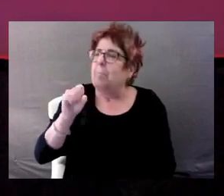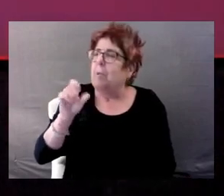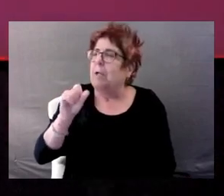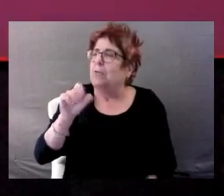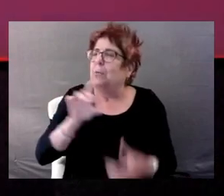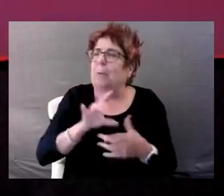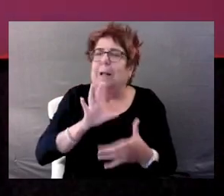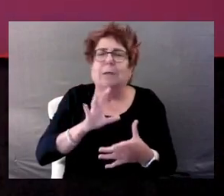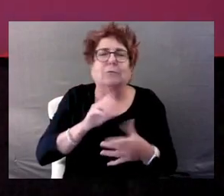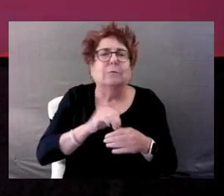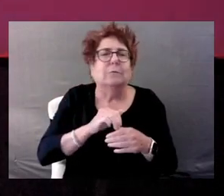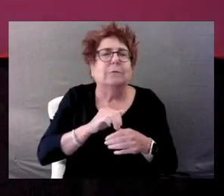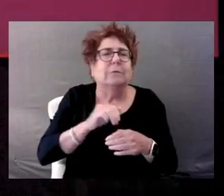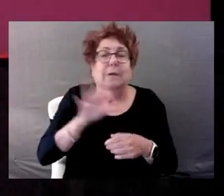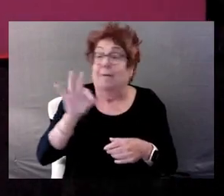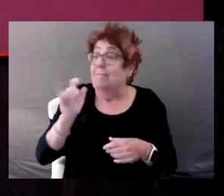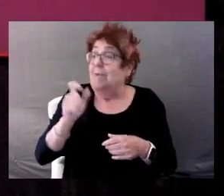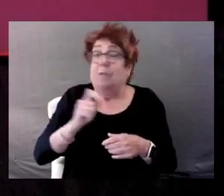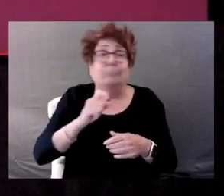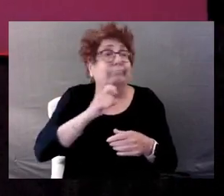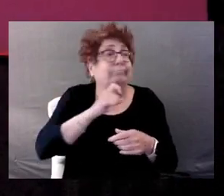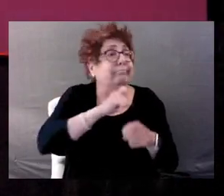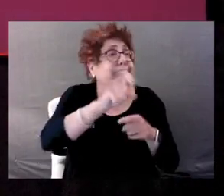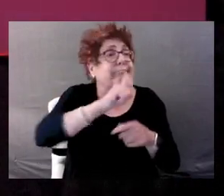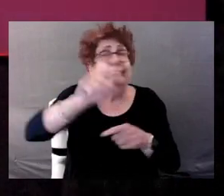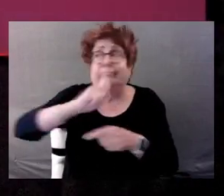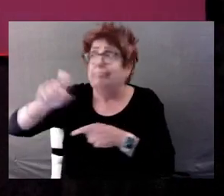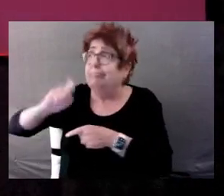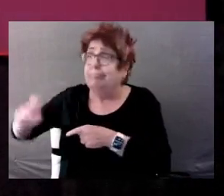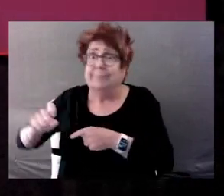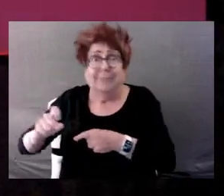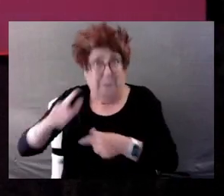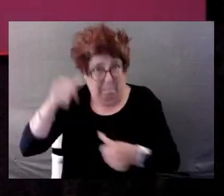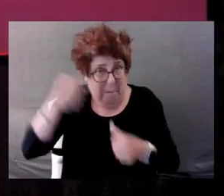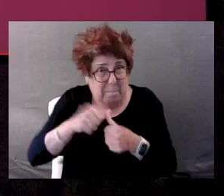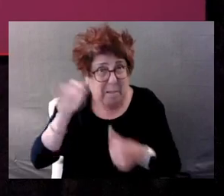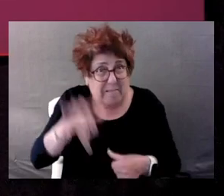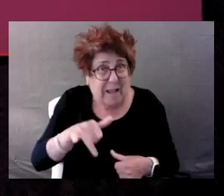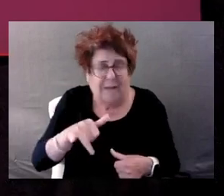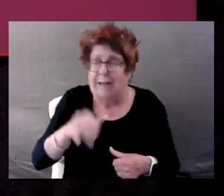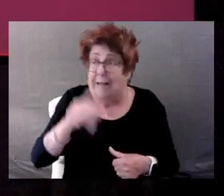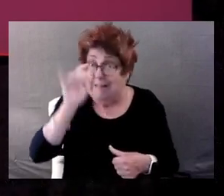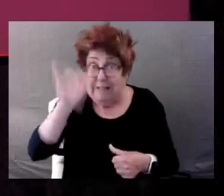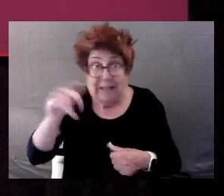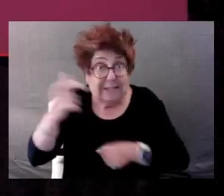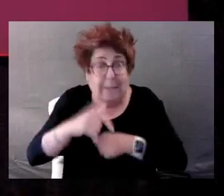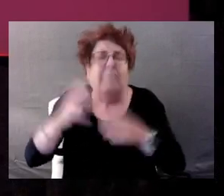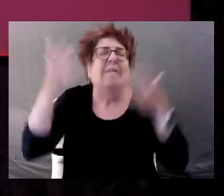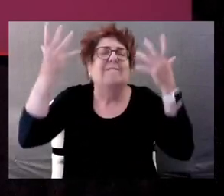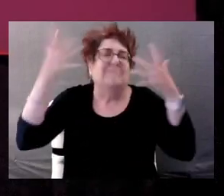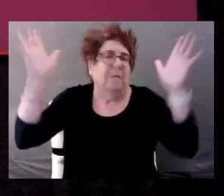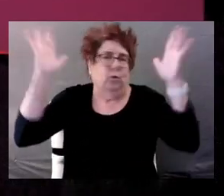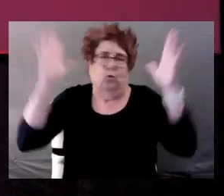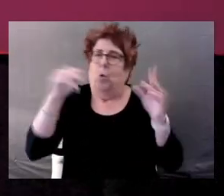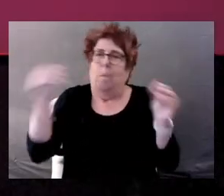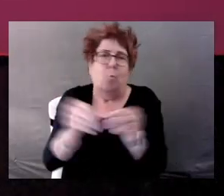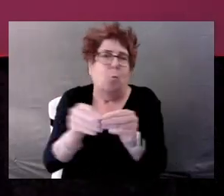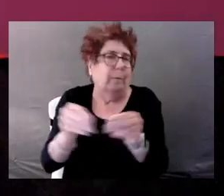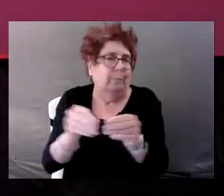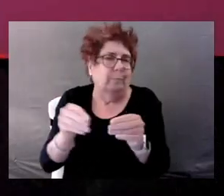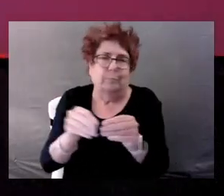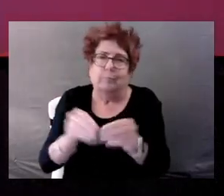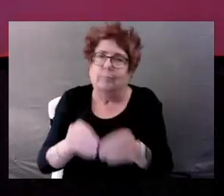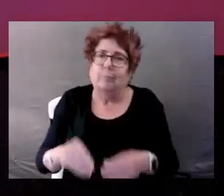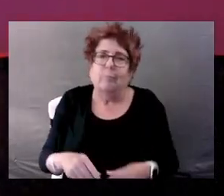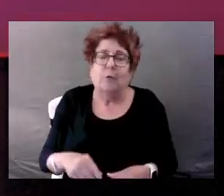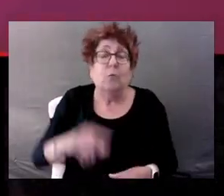machine and send it to a bunch of numbers? Do y'all know that? Do y'all remember that? Yep. Those days are over. Do you remember that the only time that we would actually